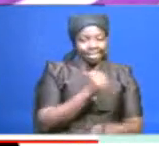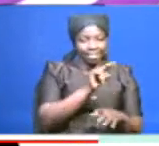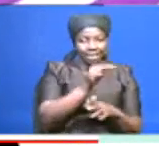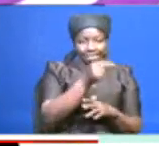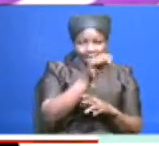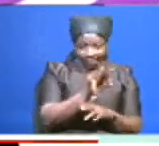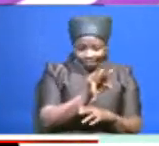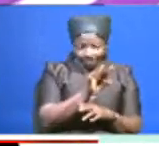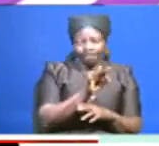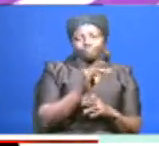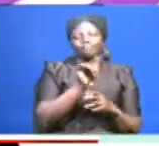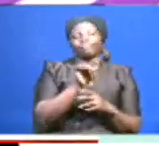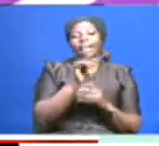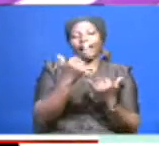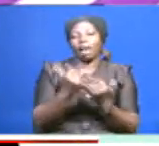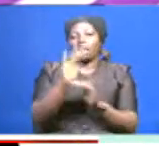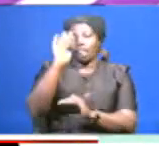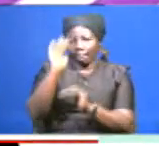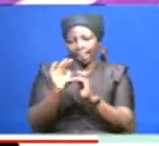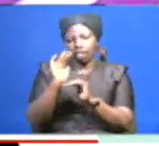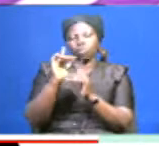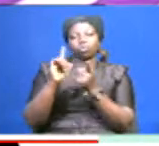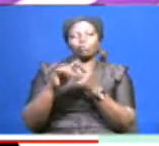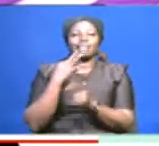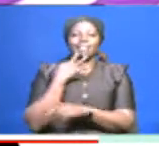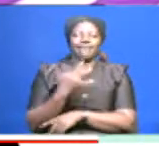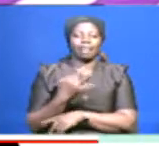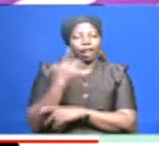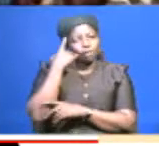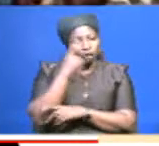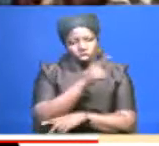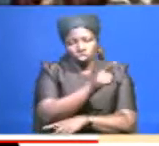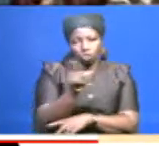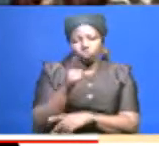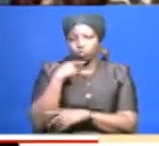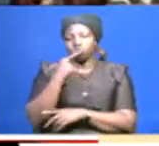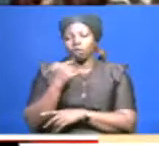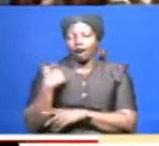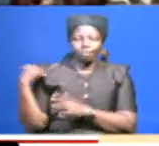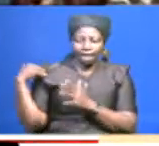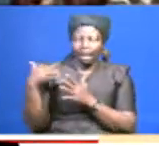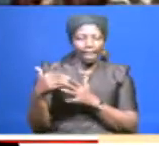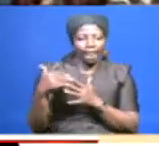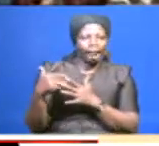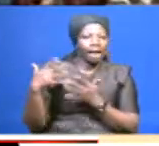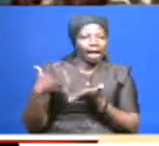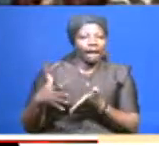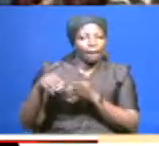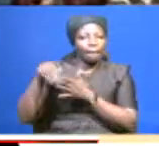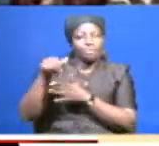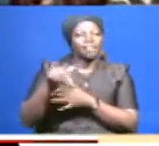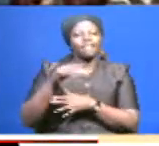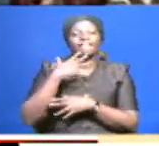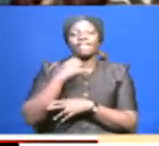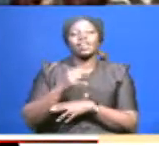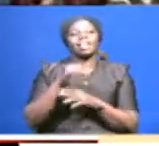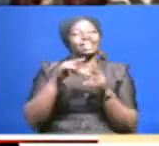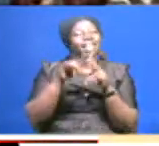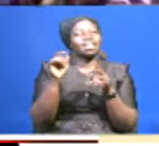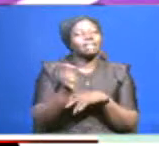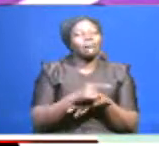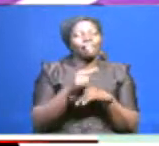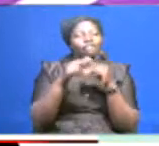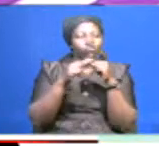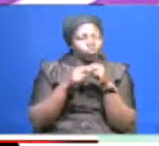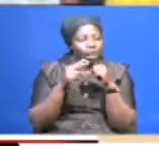tutateremusha chini ikuje shilingi 300. Kwa wale mmekuwa mkilipa shilingi 500 kuanzia mwezi wa